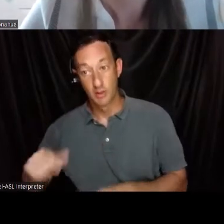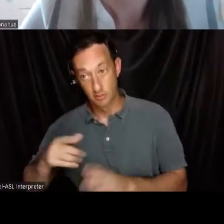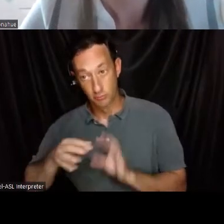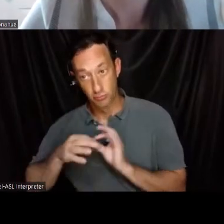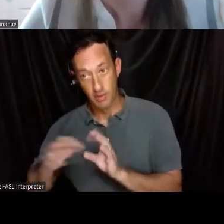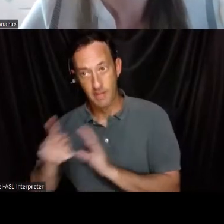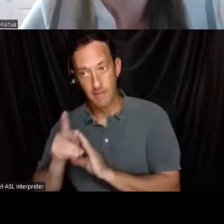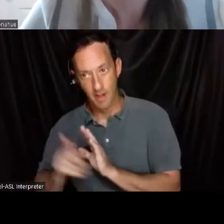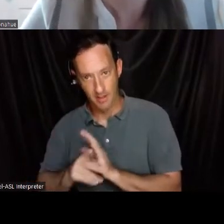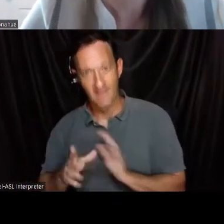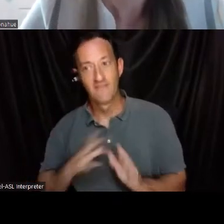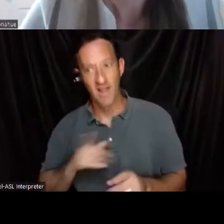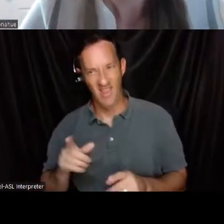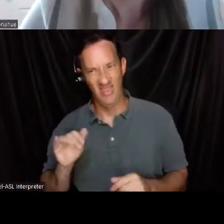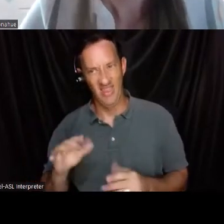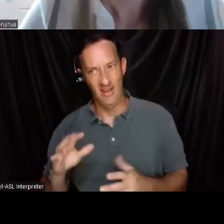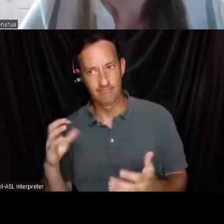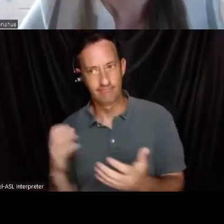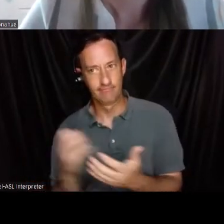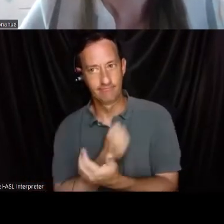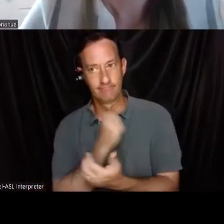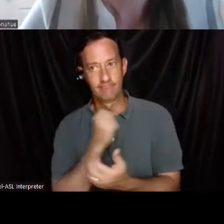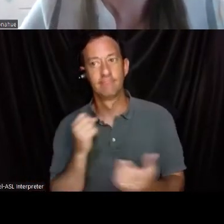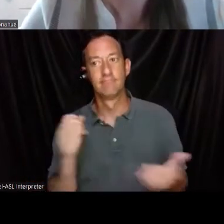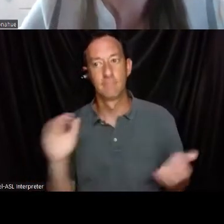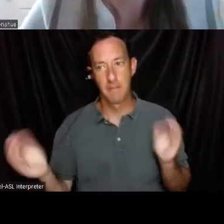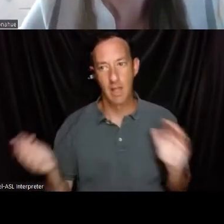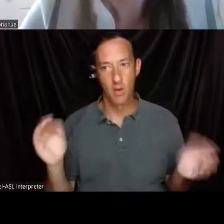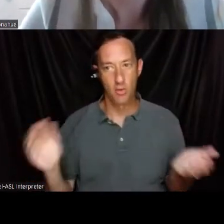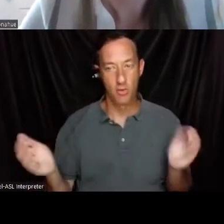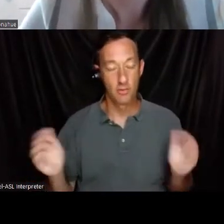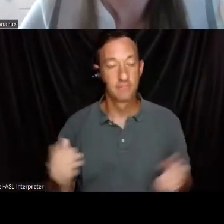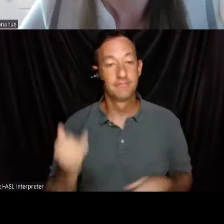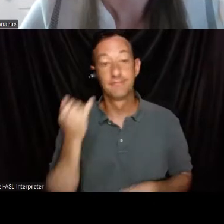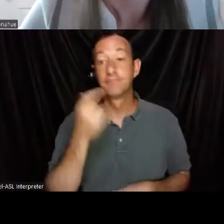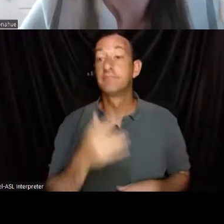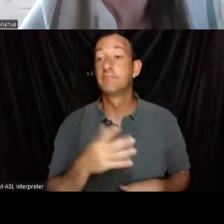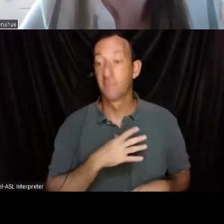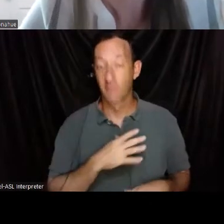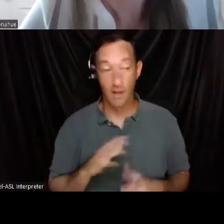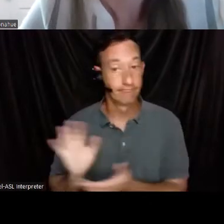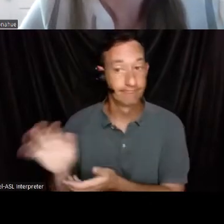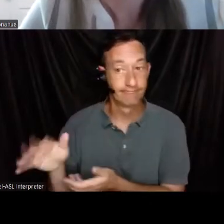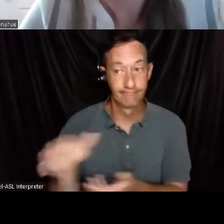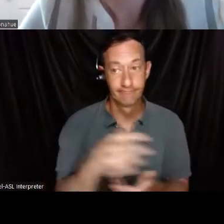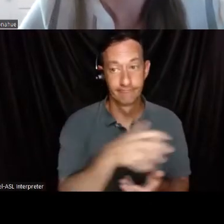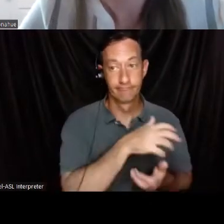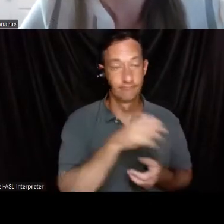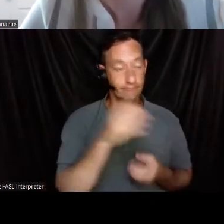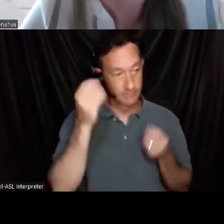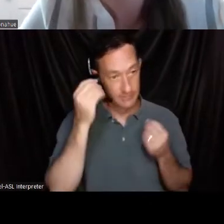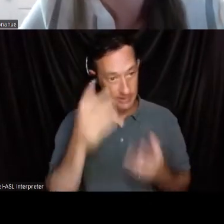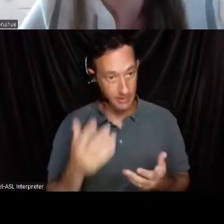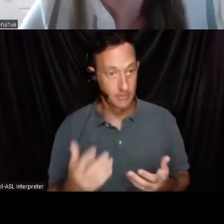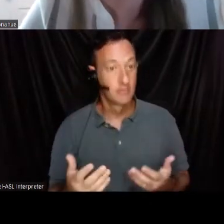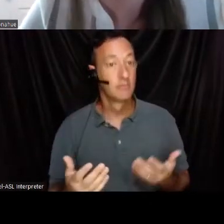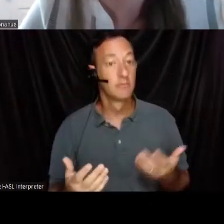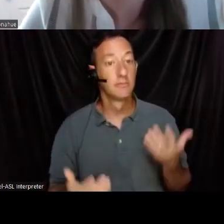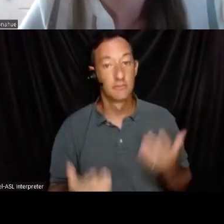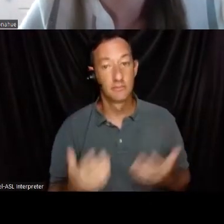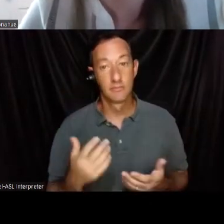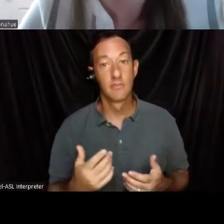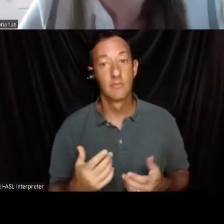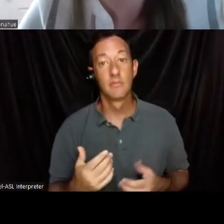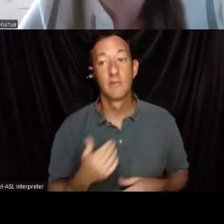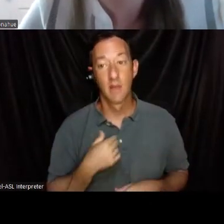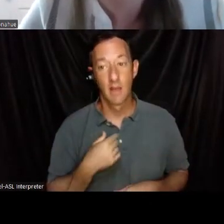who you want to use. So let's say you are able to get this data, and it's going to be most likely the case if you had a